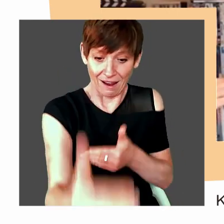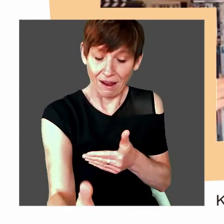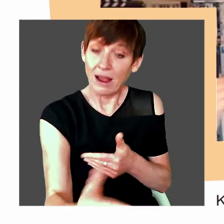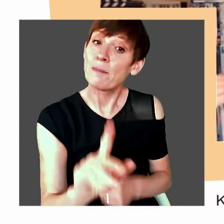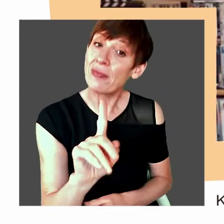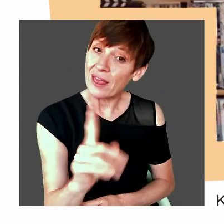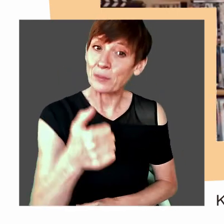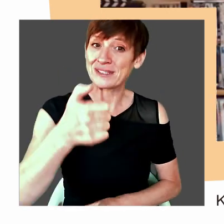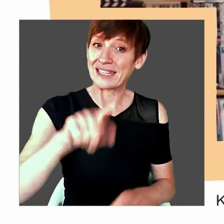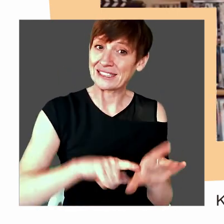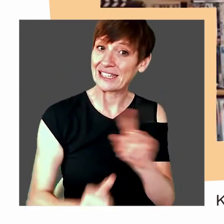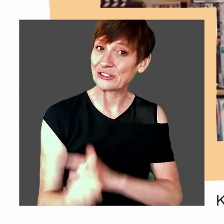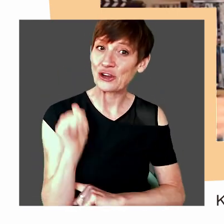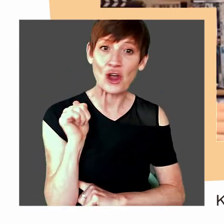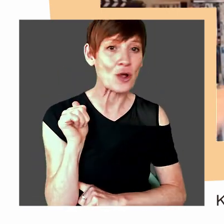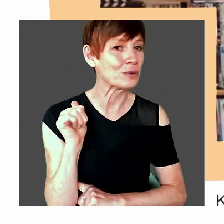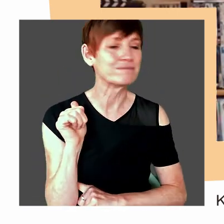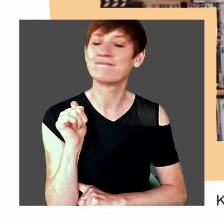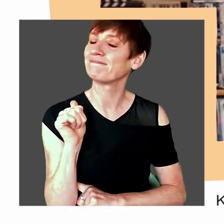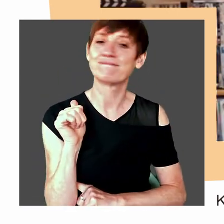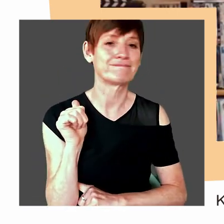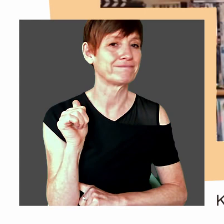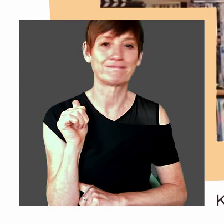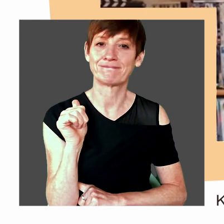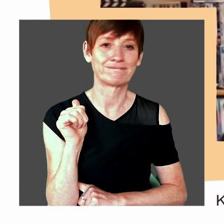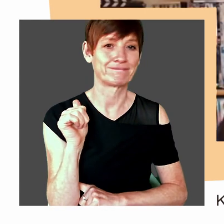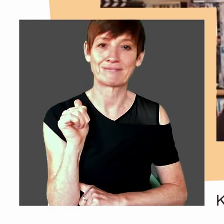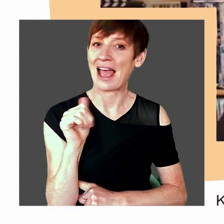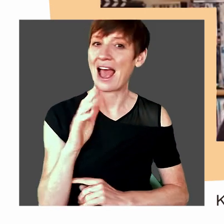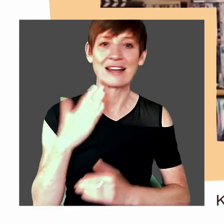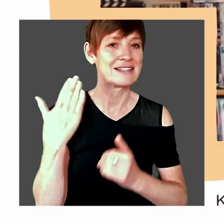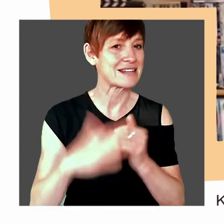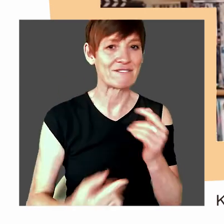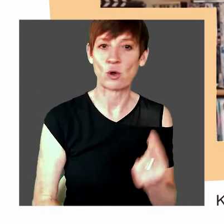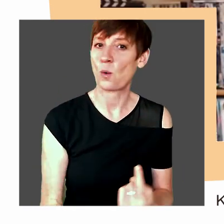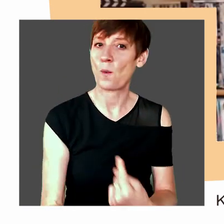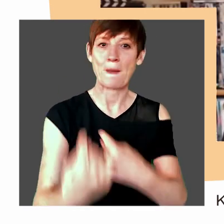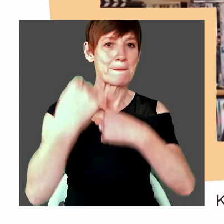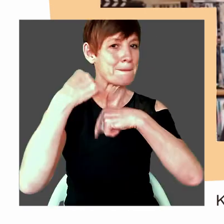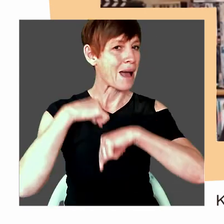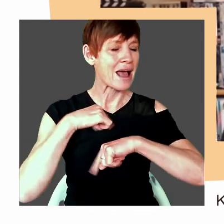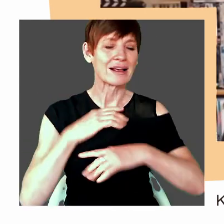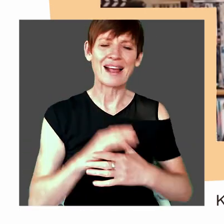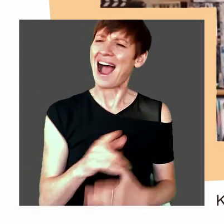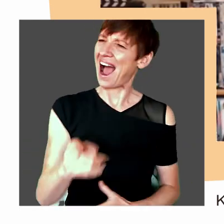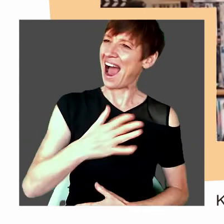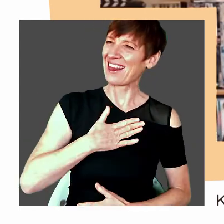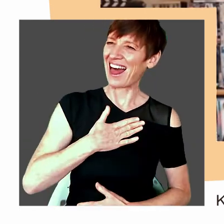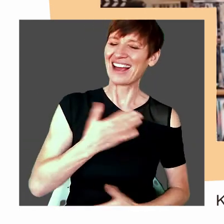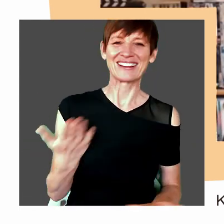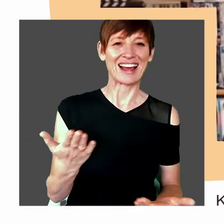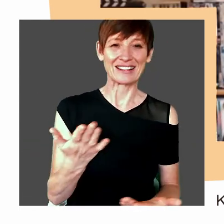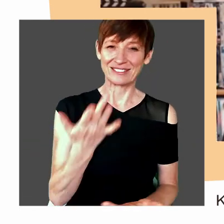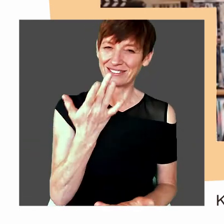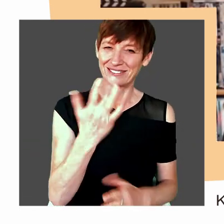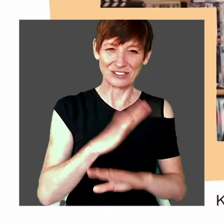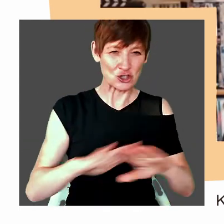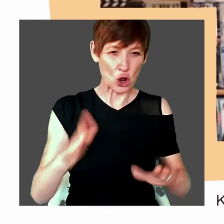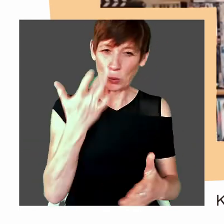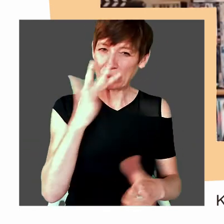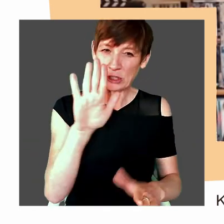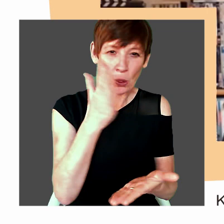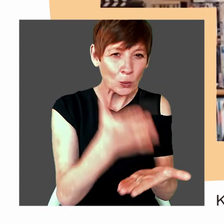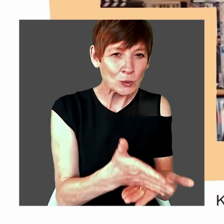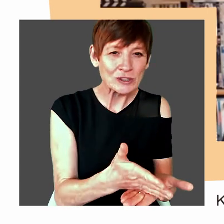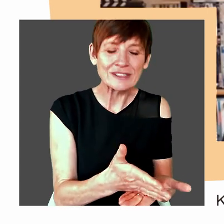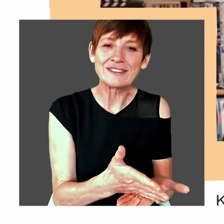ago now, and I never went back to freelance production work. More delusion. It's a bit like don't have a plan B. I mean, it's all a different